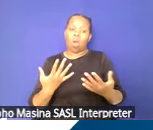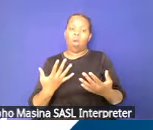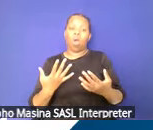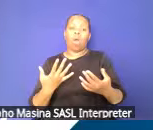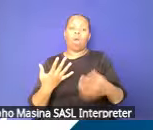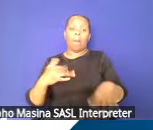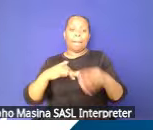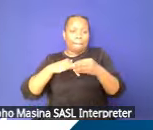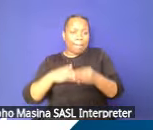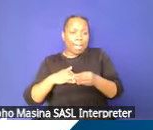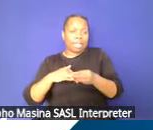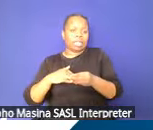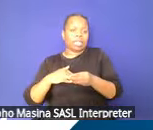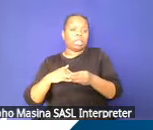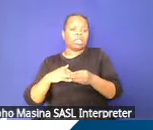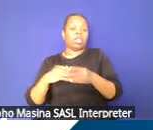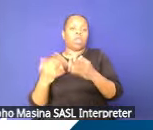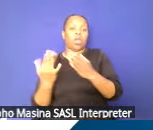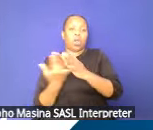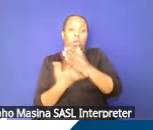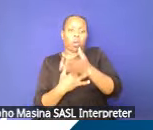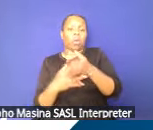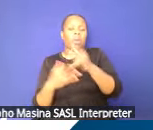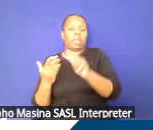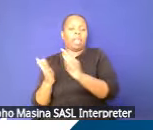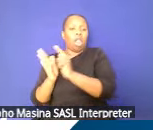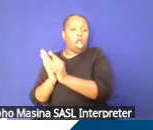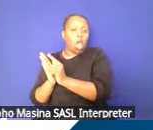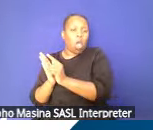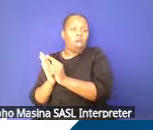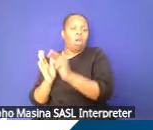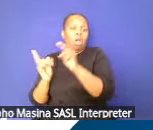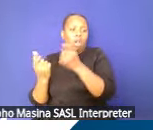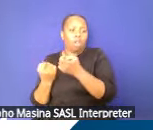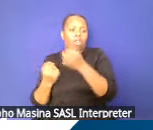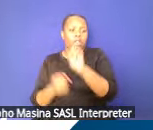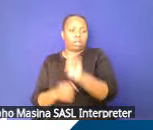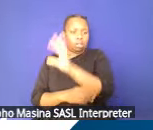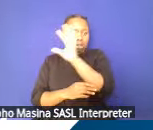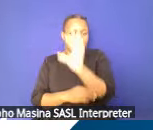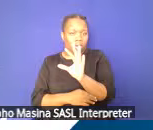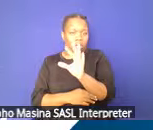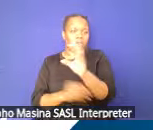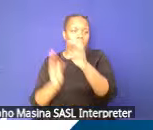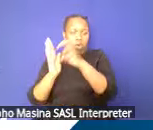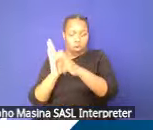customary union recognized by the South African law.